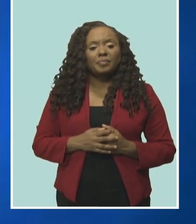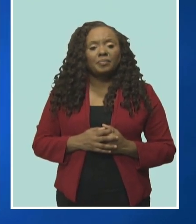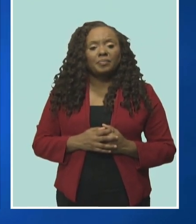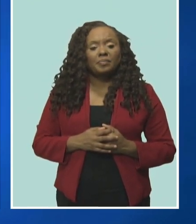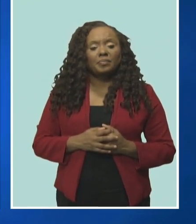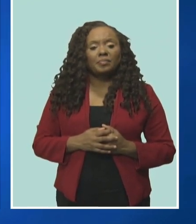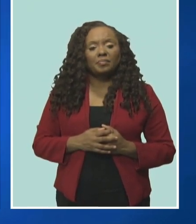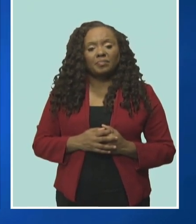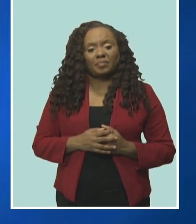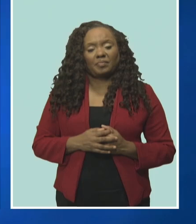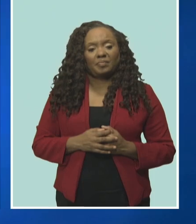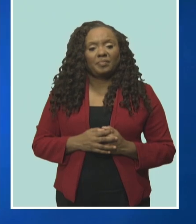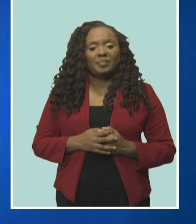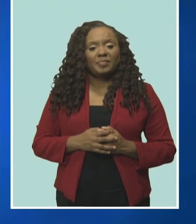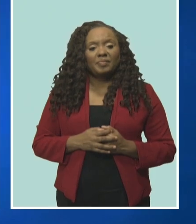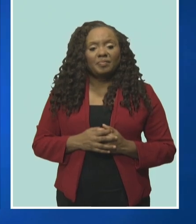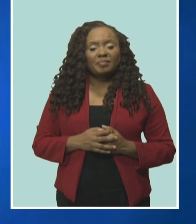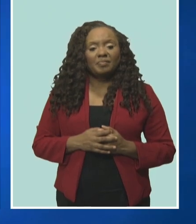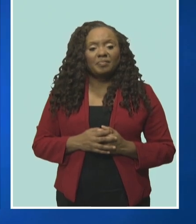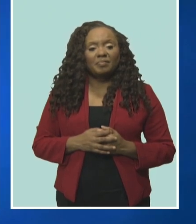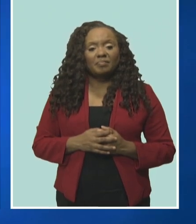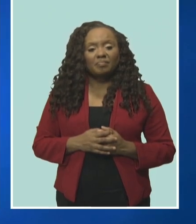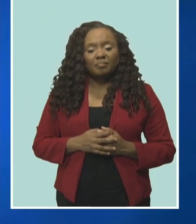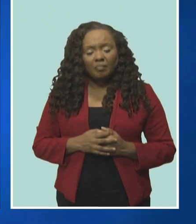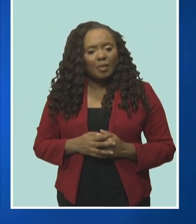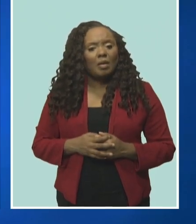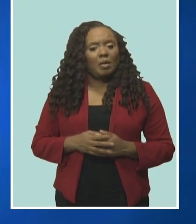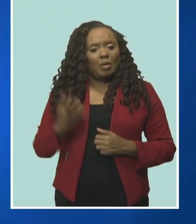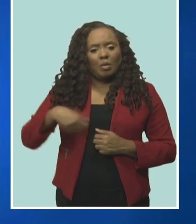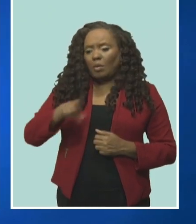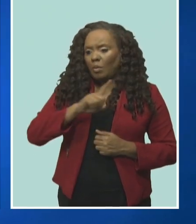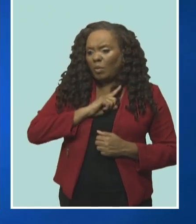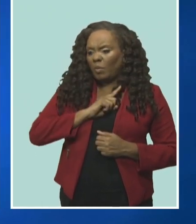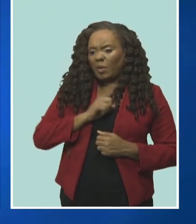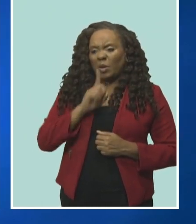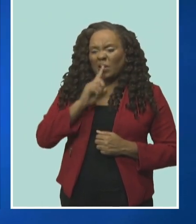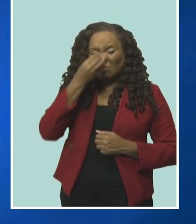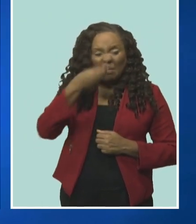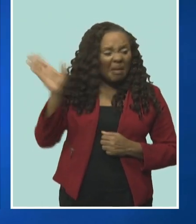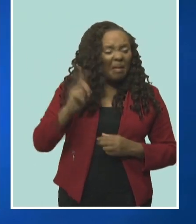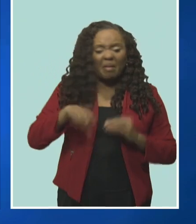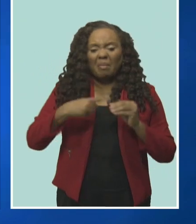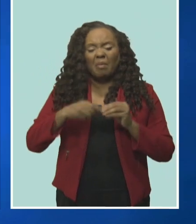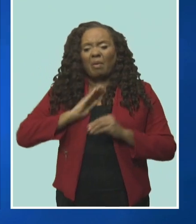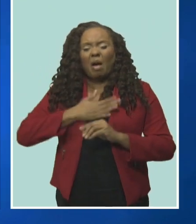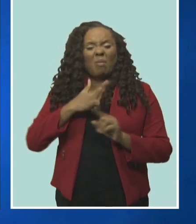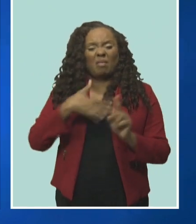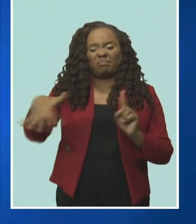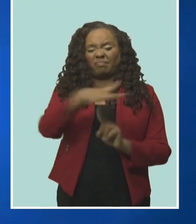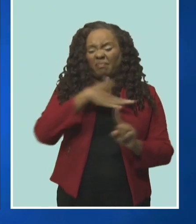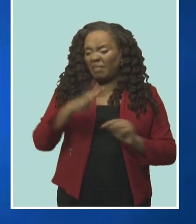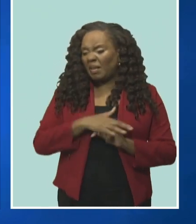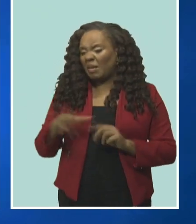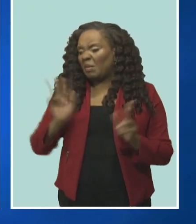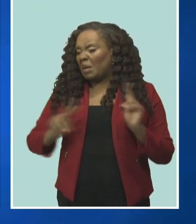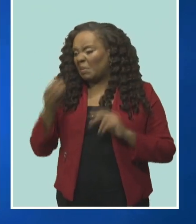come to a place where pride in our surroundings have decreased significantly. So persons